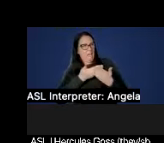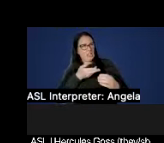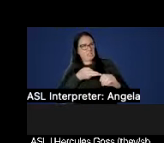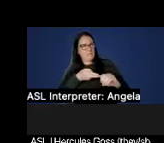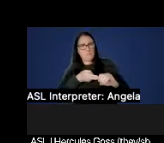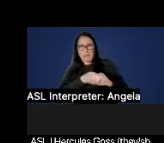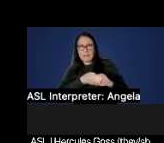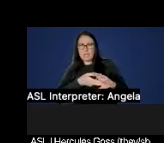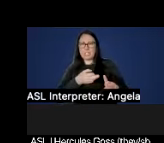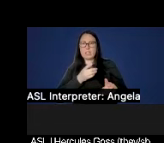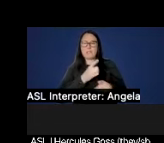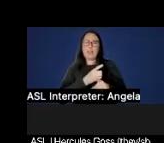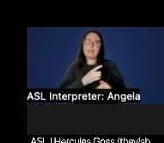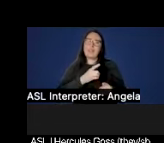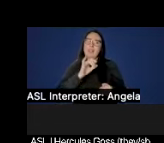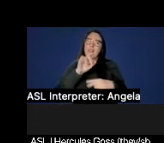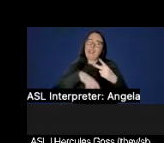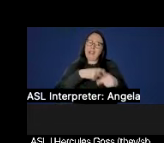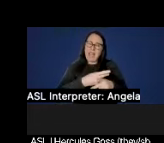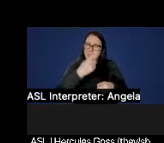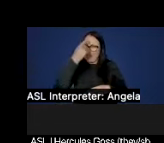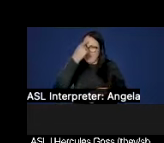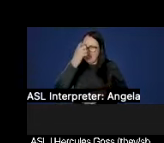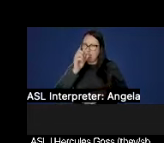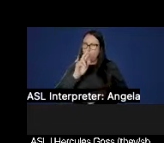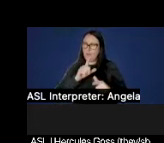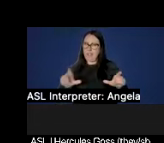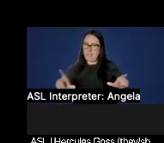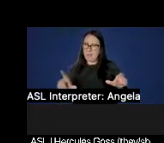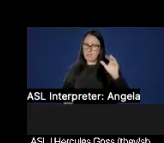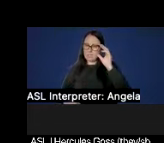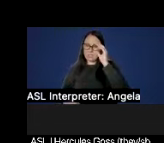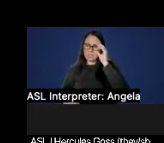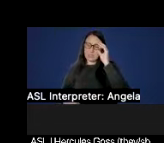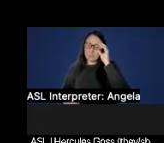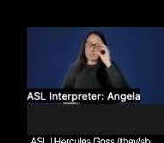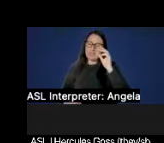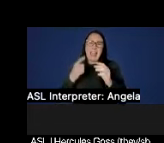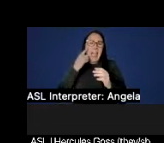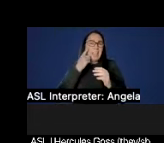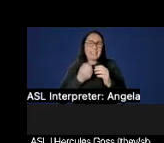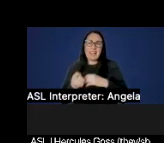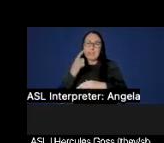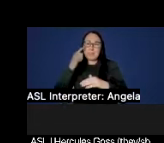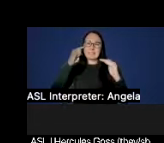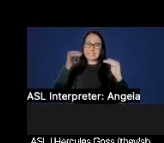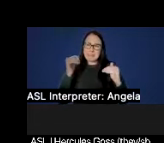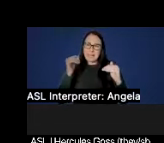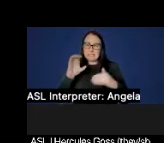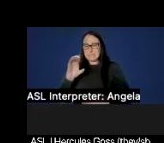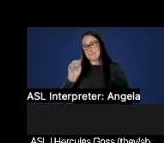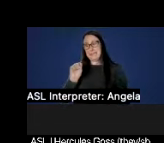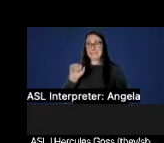kind of thinking or language. And I think everybody's expecting kind of a CSI